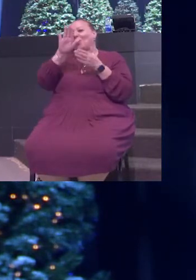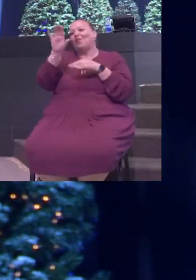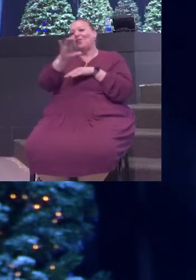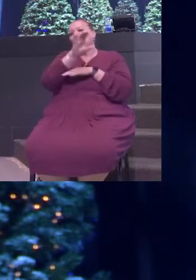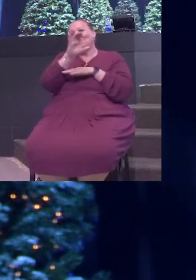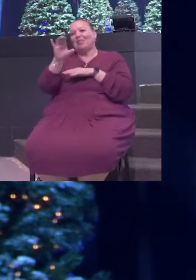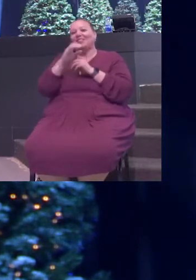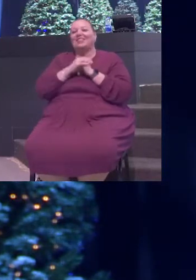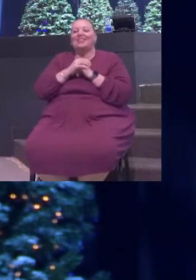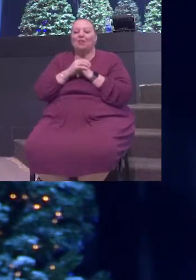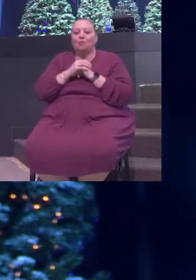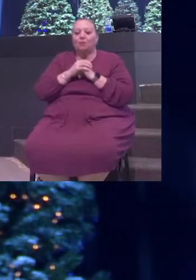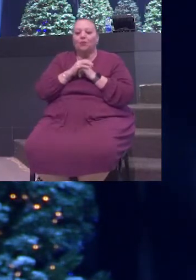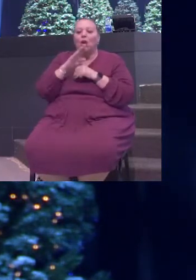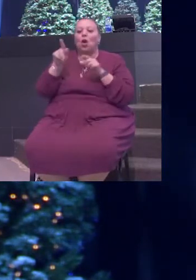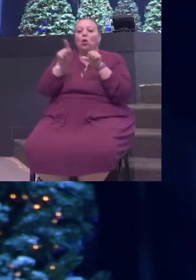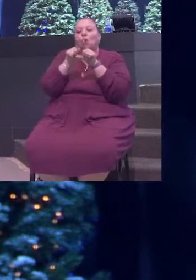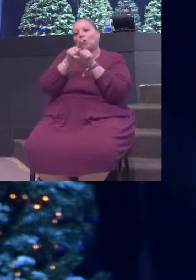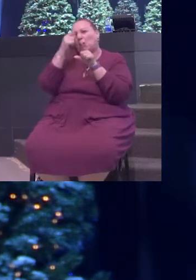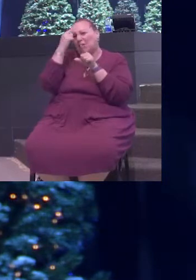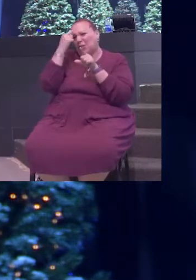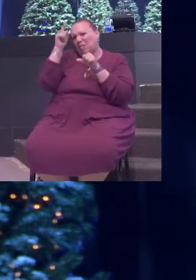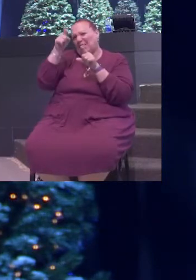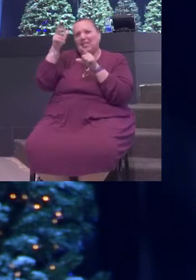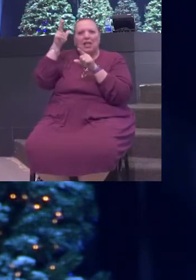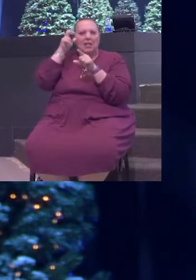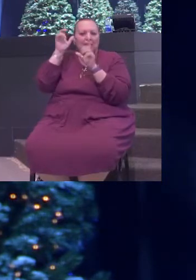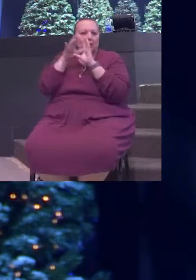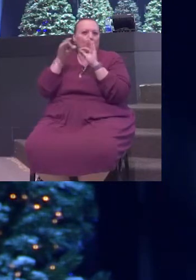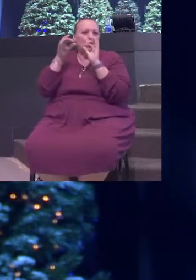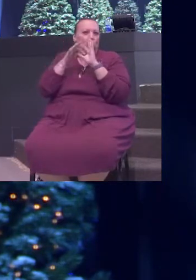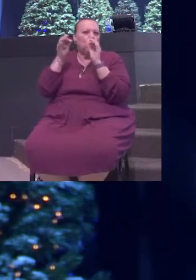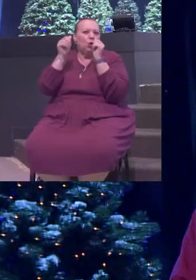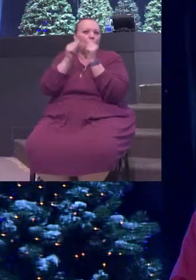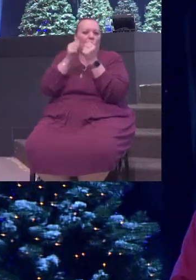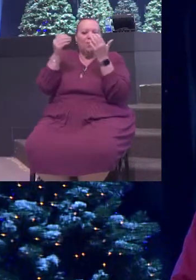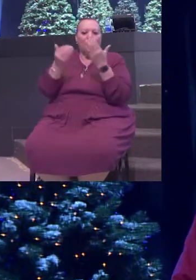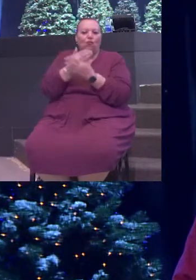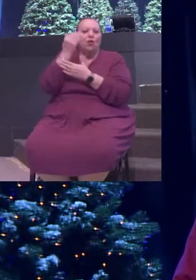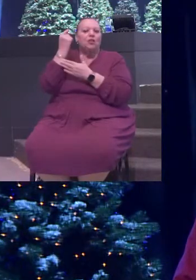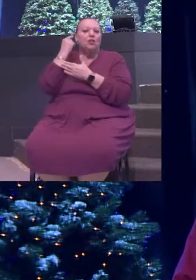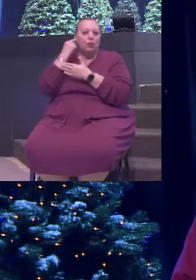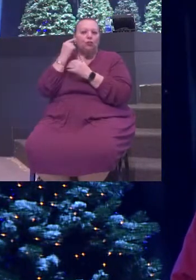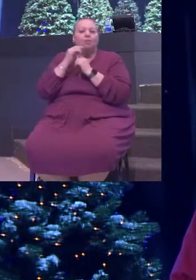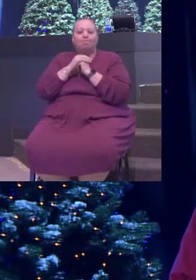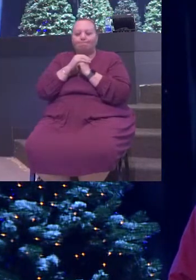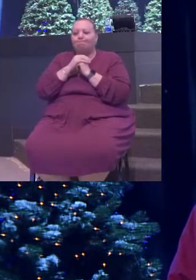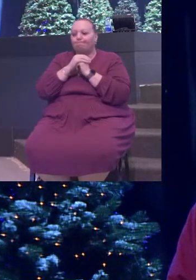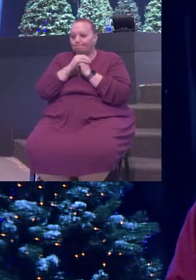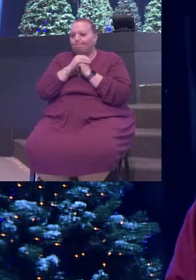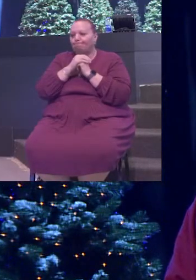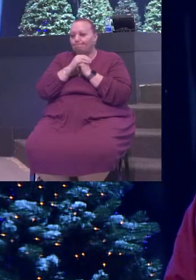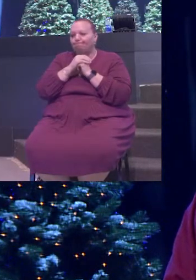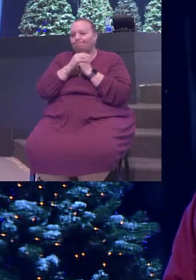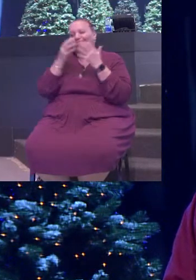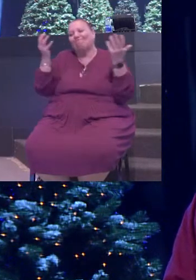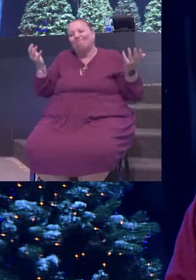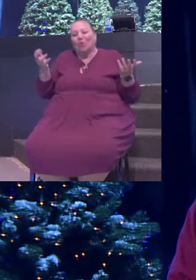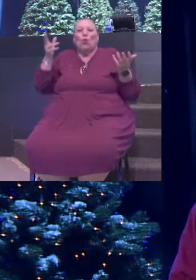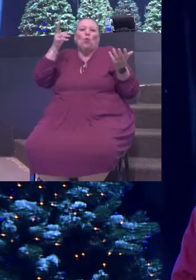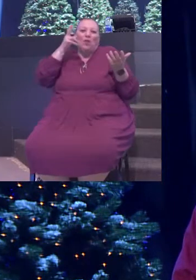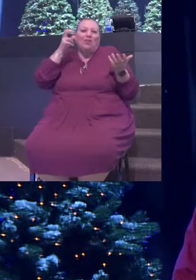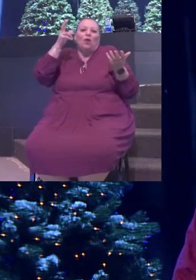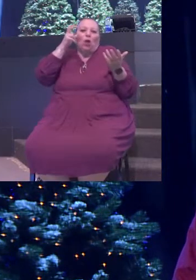Christmas. We also, I think, we need to listen to this story with fresh ears. I mean, we've heard